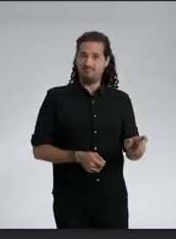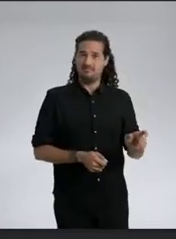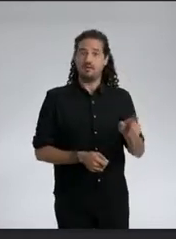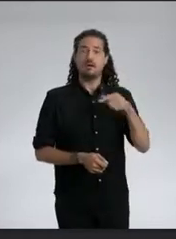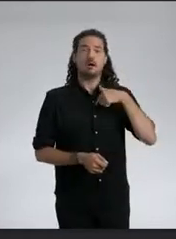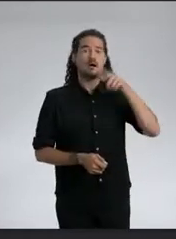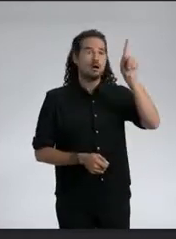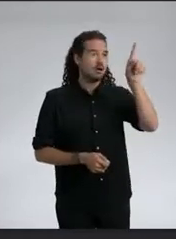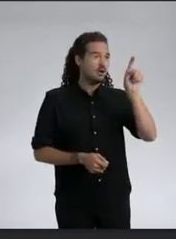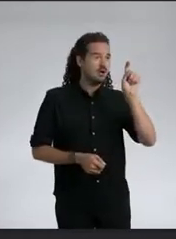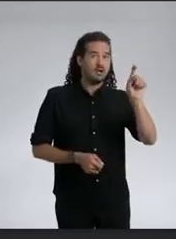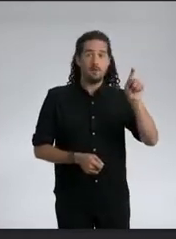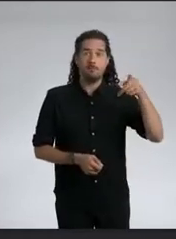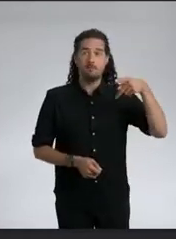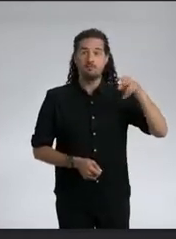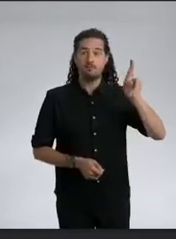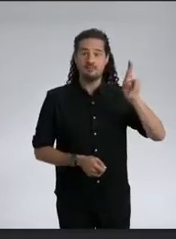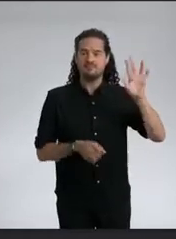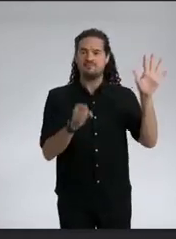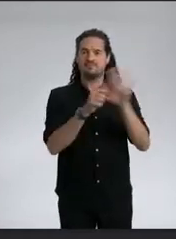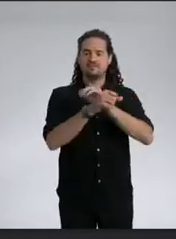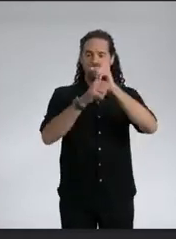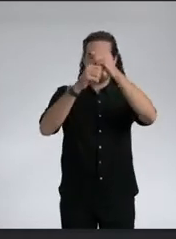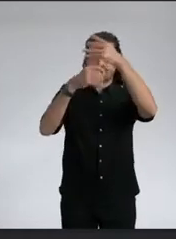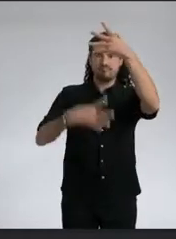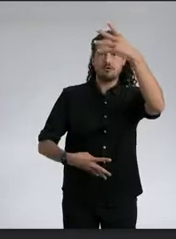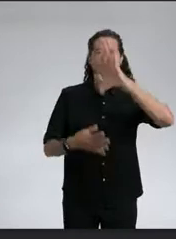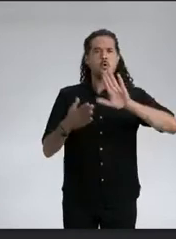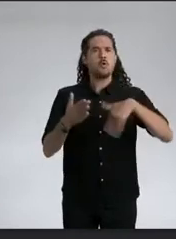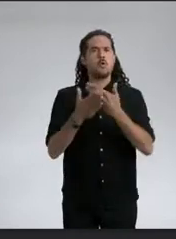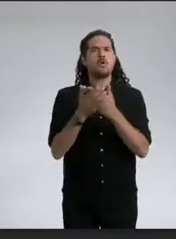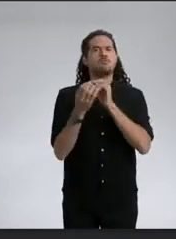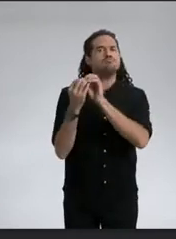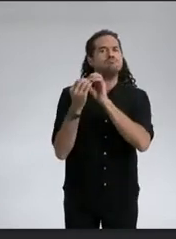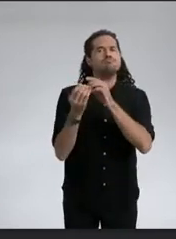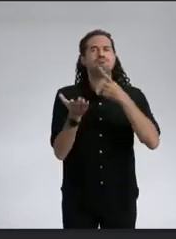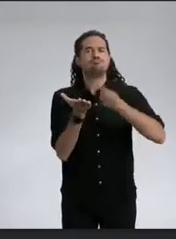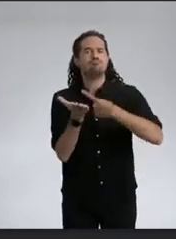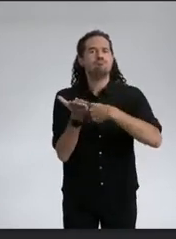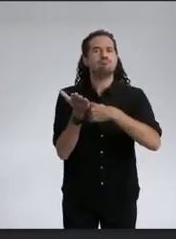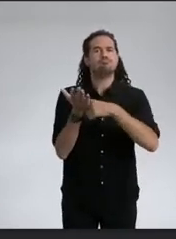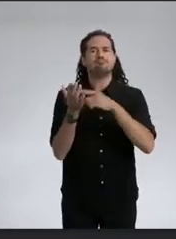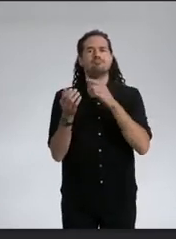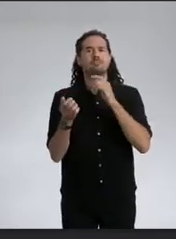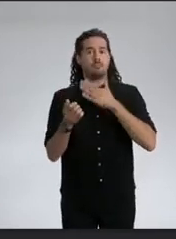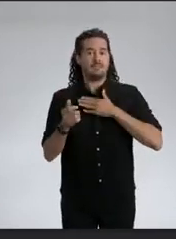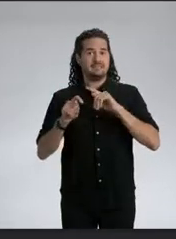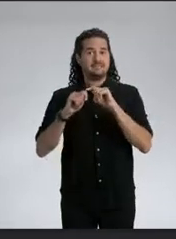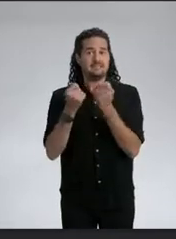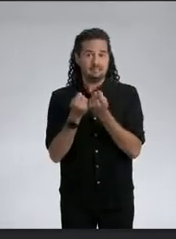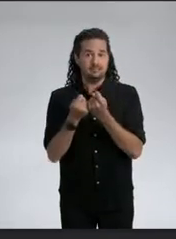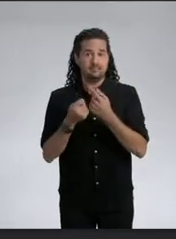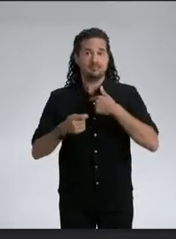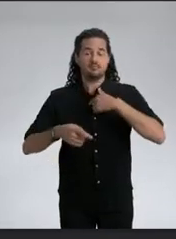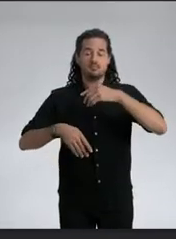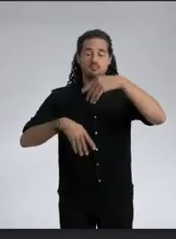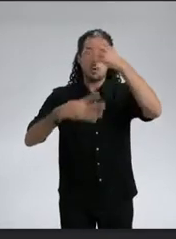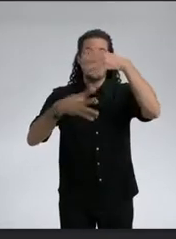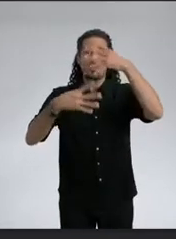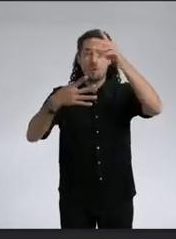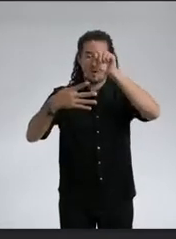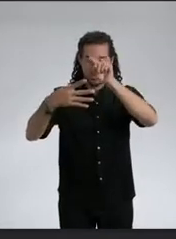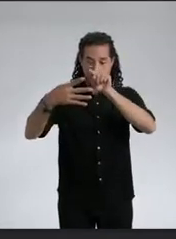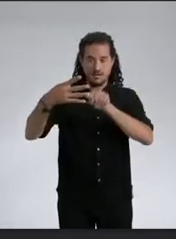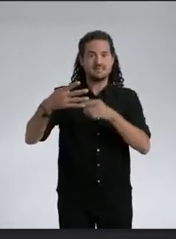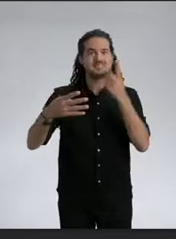request, I get a full overview of all the activity and the conversation going on. And as I scroll, I see my description and the interesting events